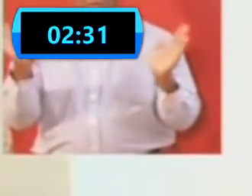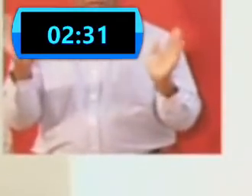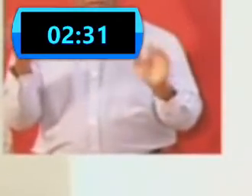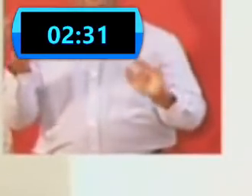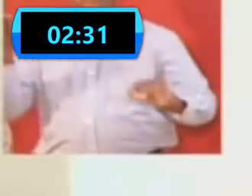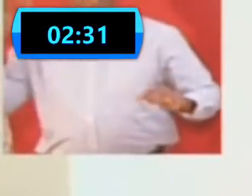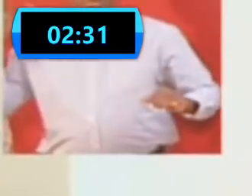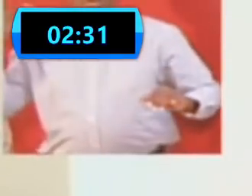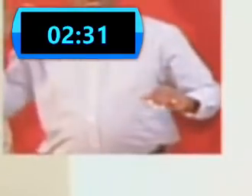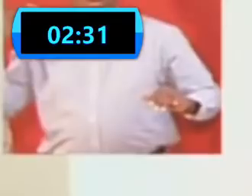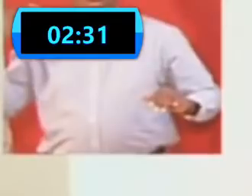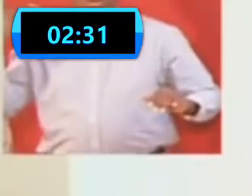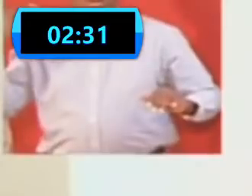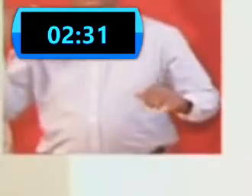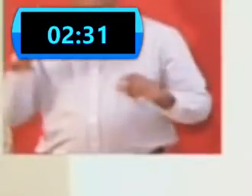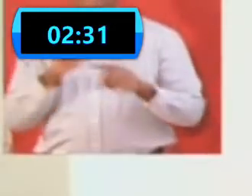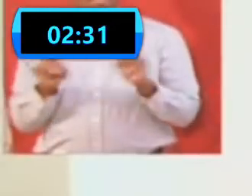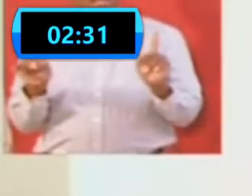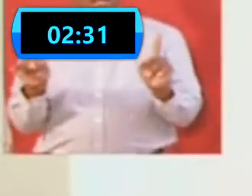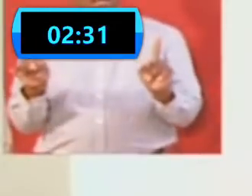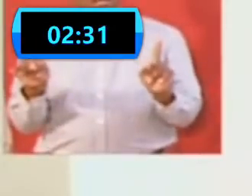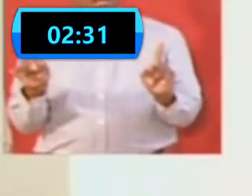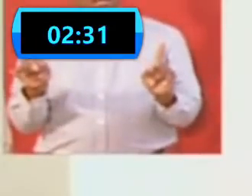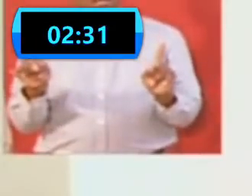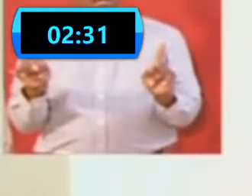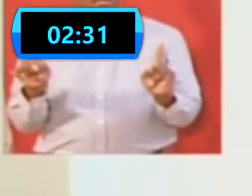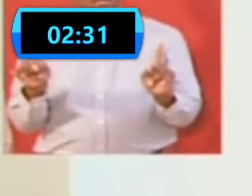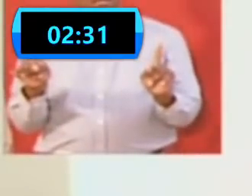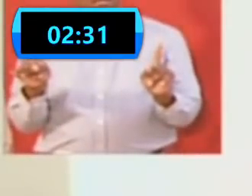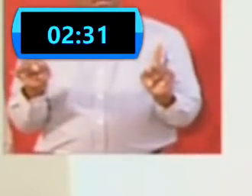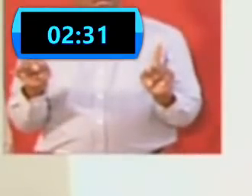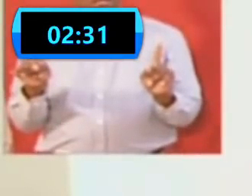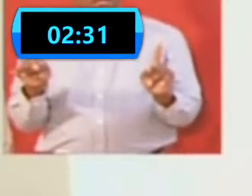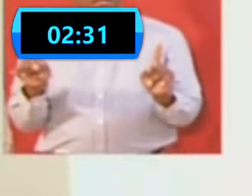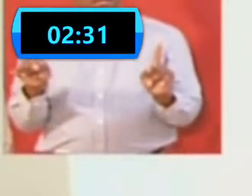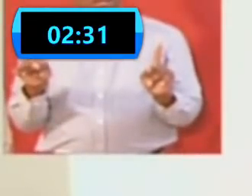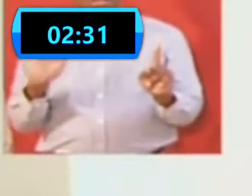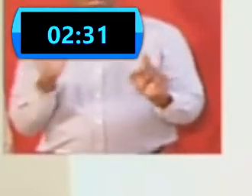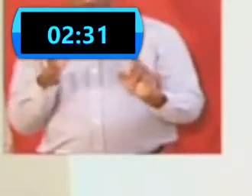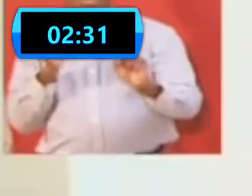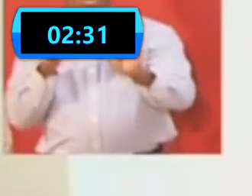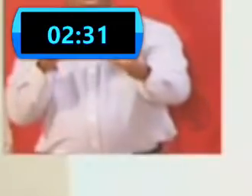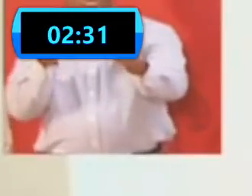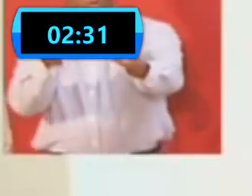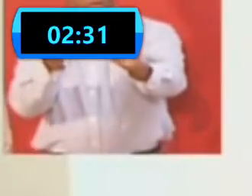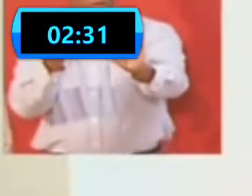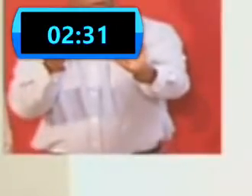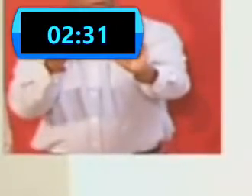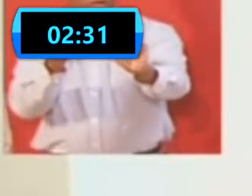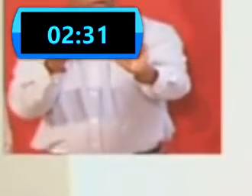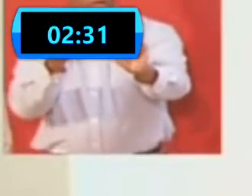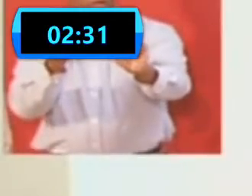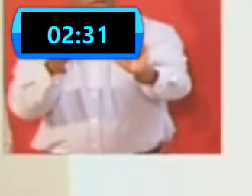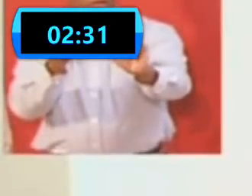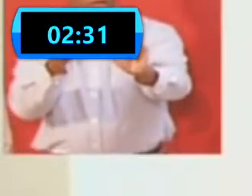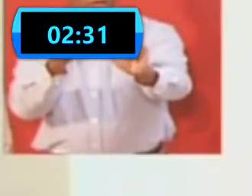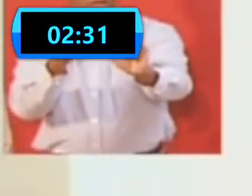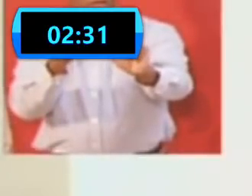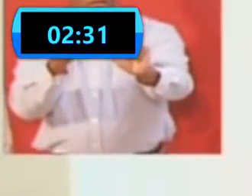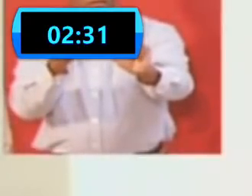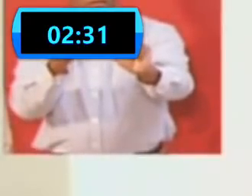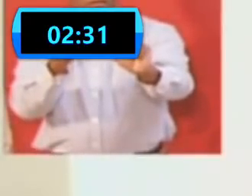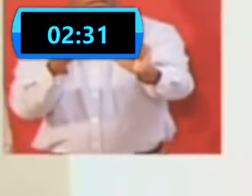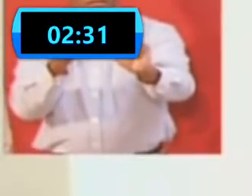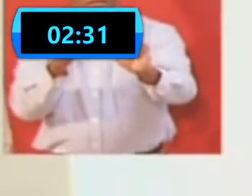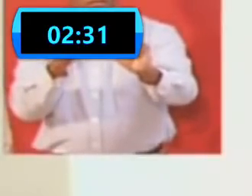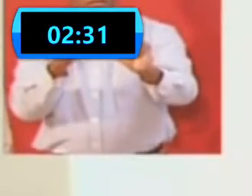and so on. But in the context of where we're aiming to be, especially since we want to participate